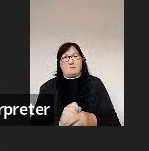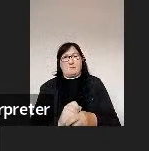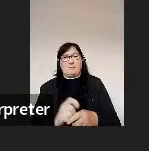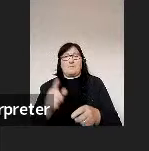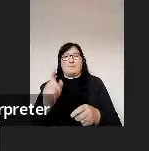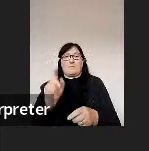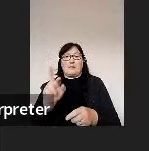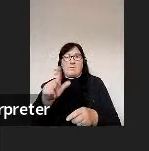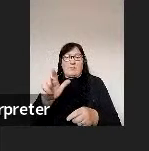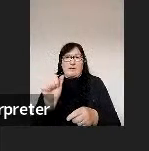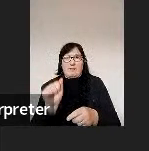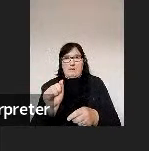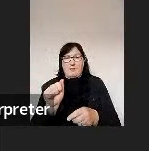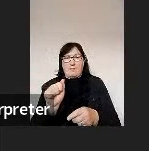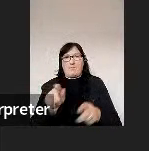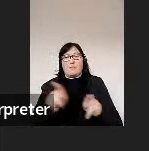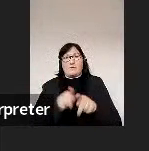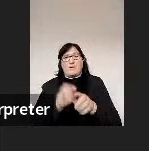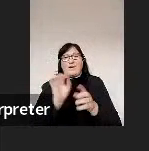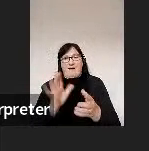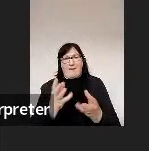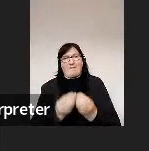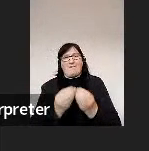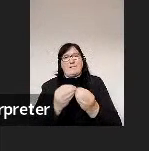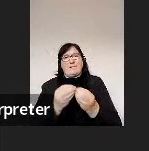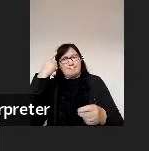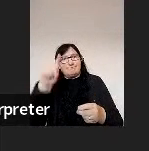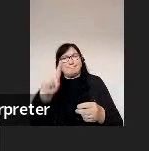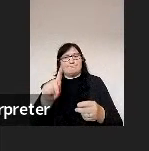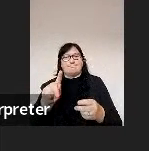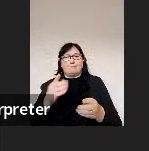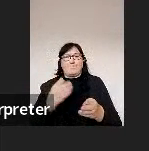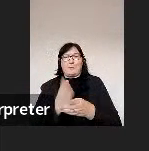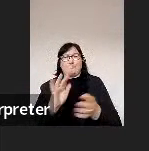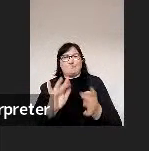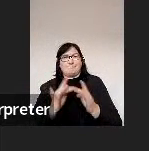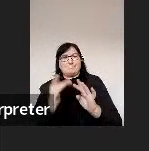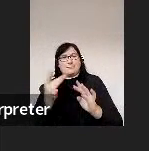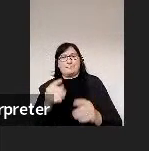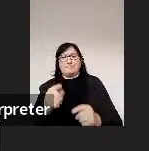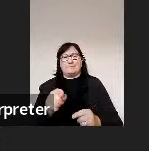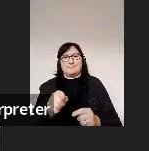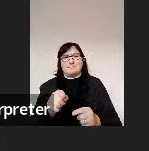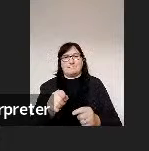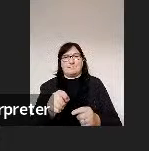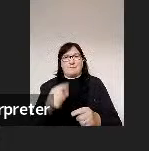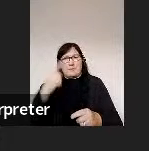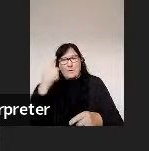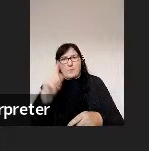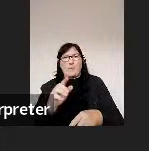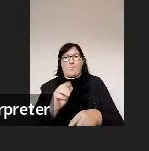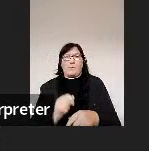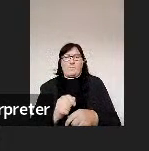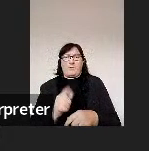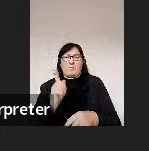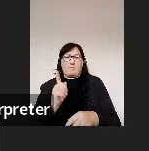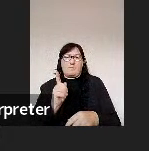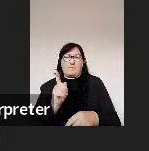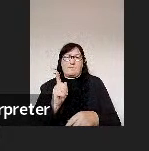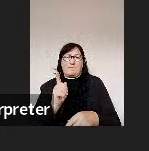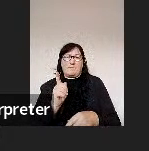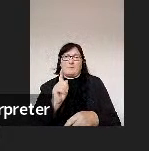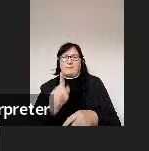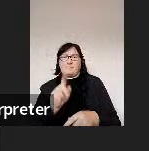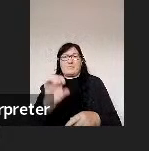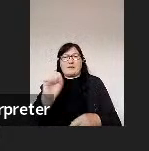electronic notifications in which we are able to be informed timeously of the status of your